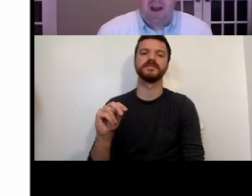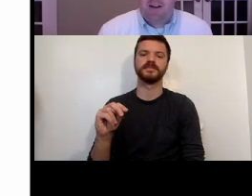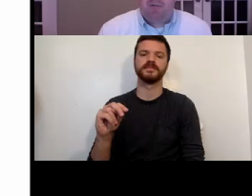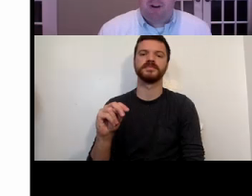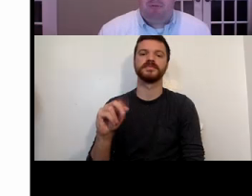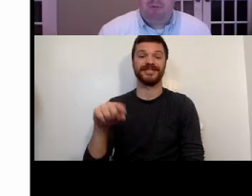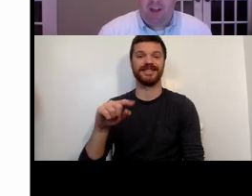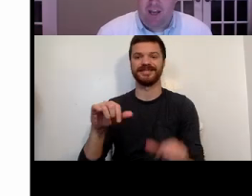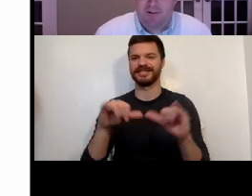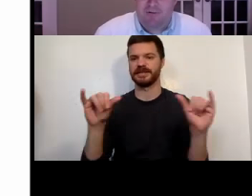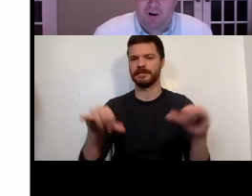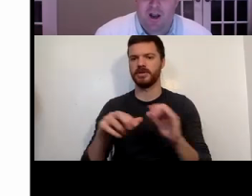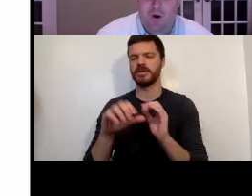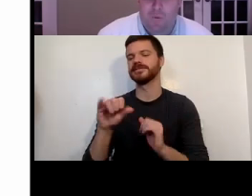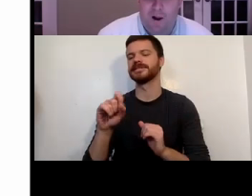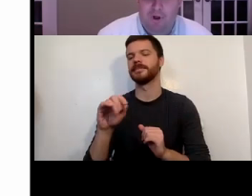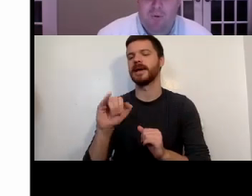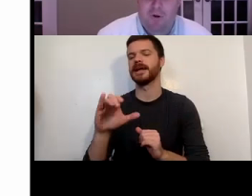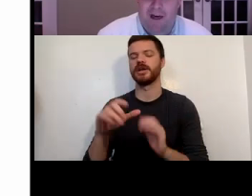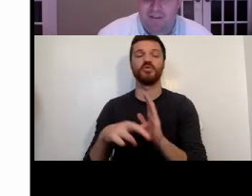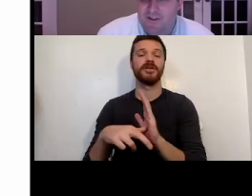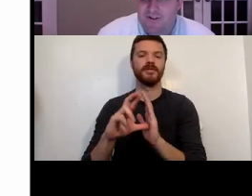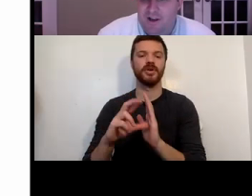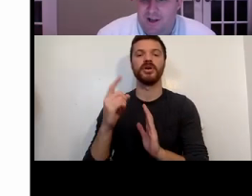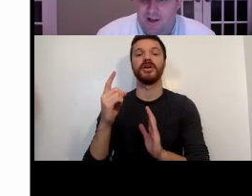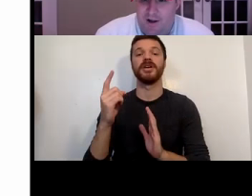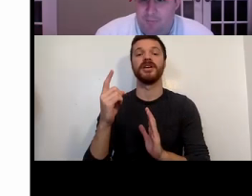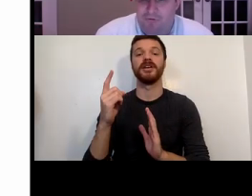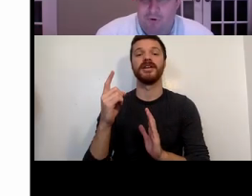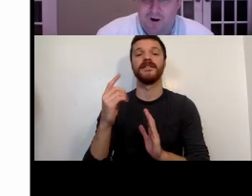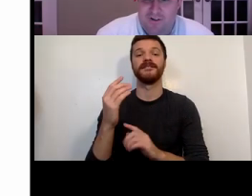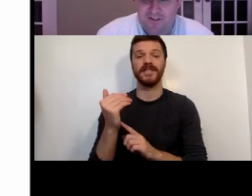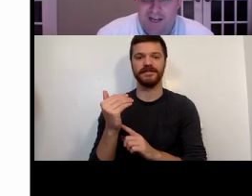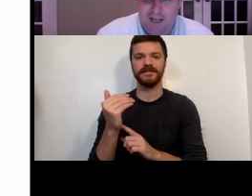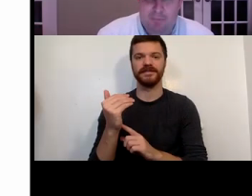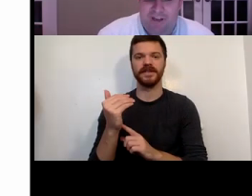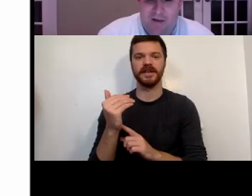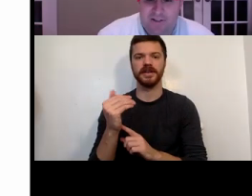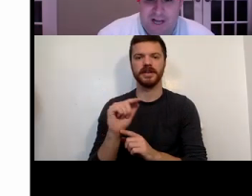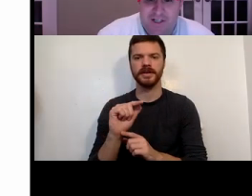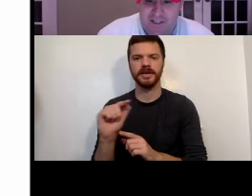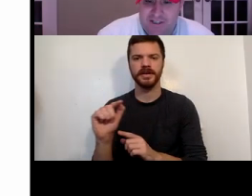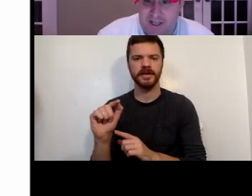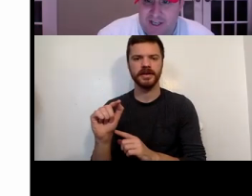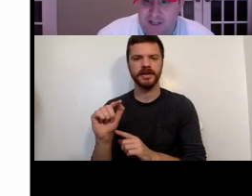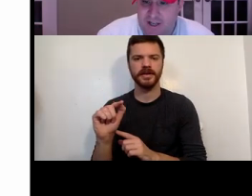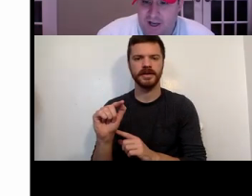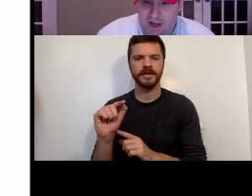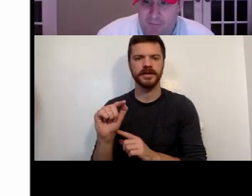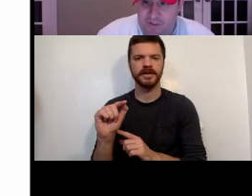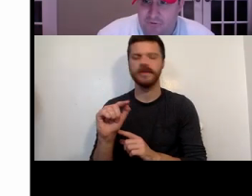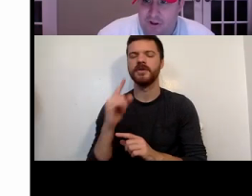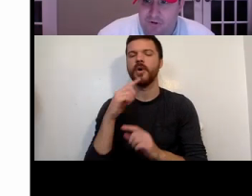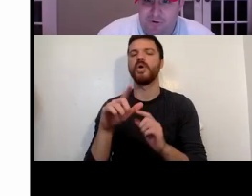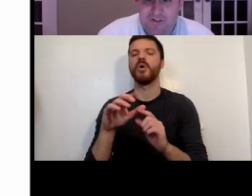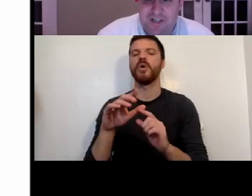where they identified 15 different replicable methods for designing implementation strategies. And